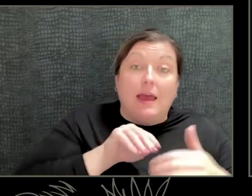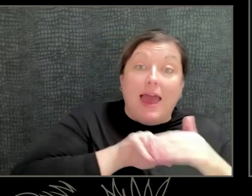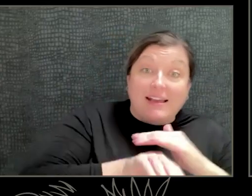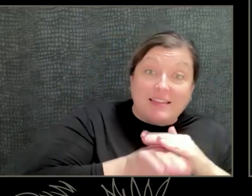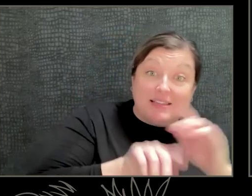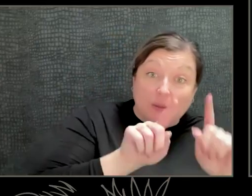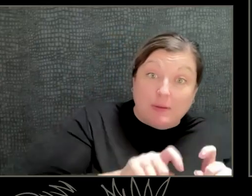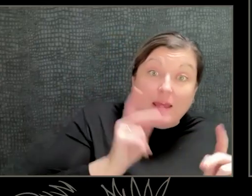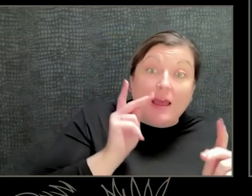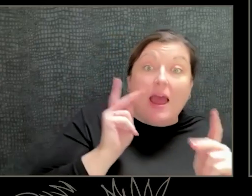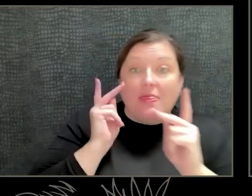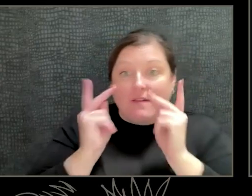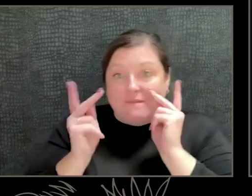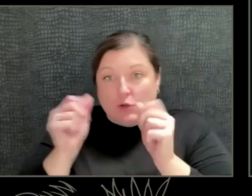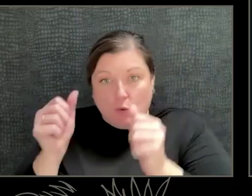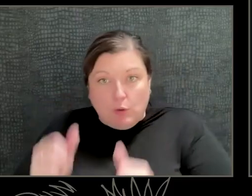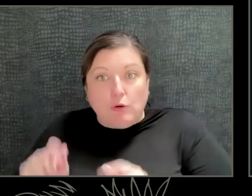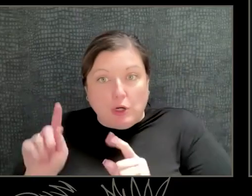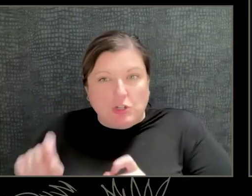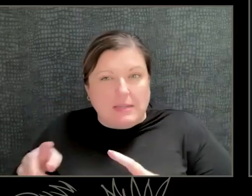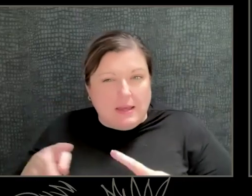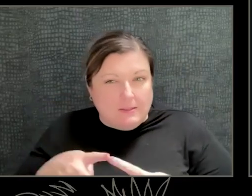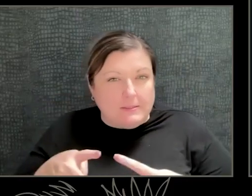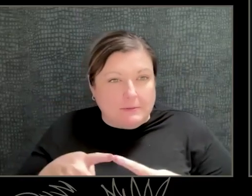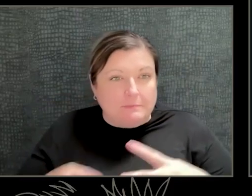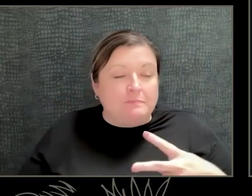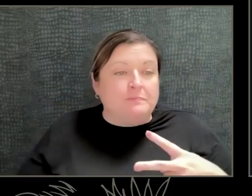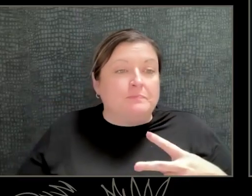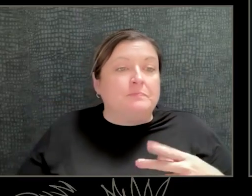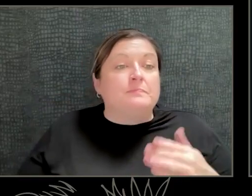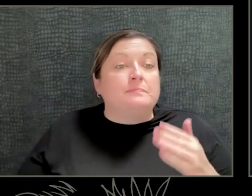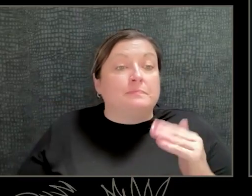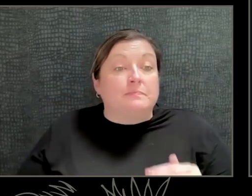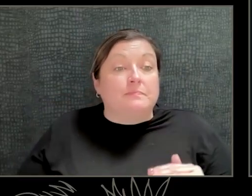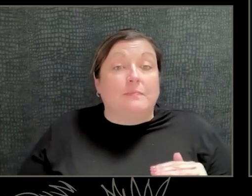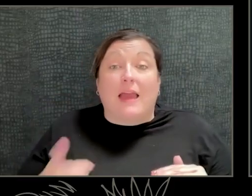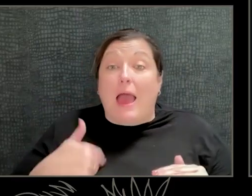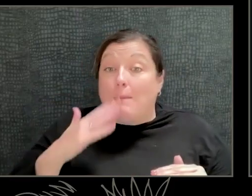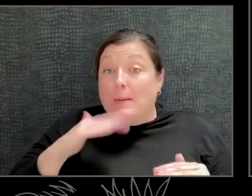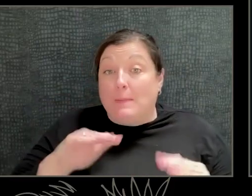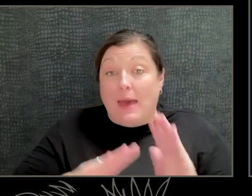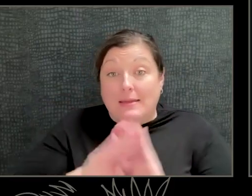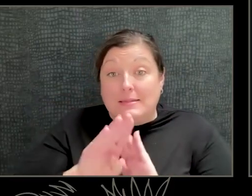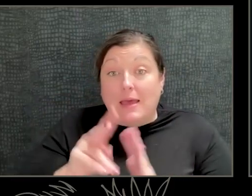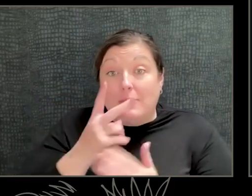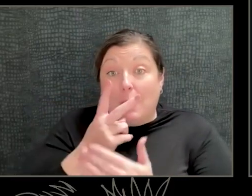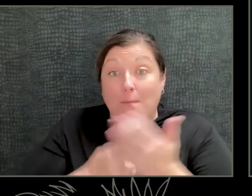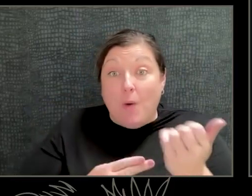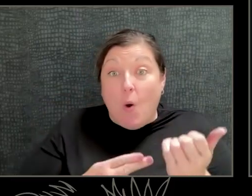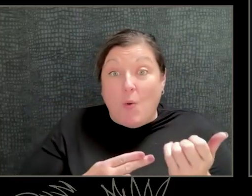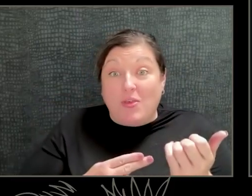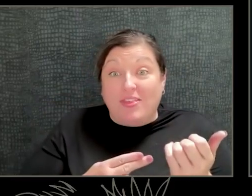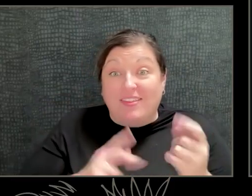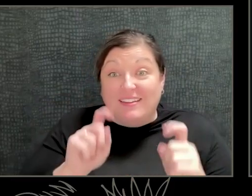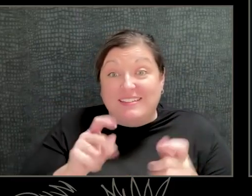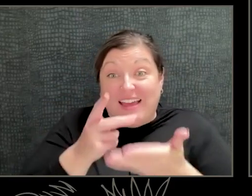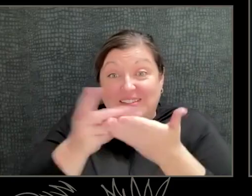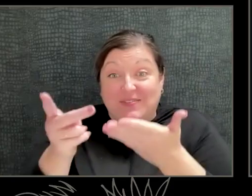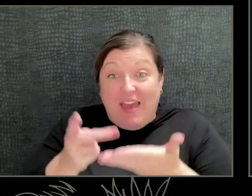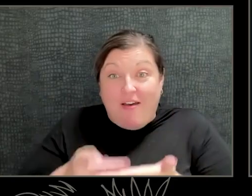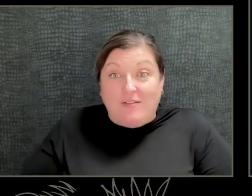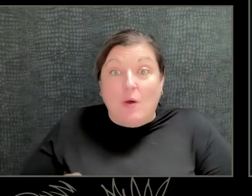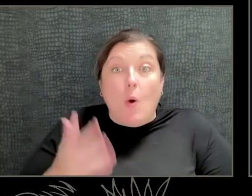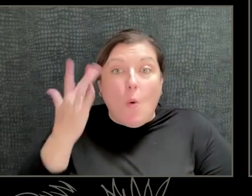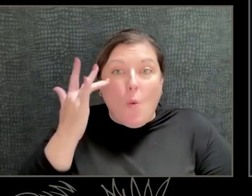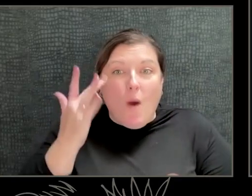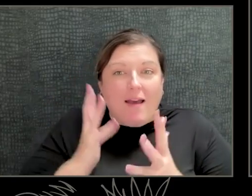and our visual regression tests. And I'm a bad dev, so both of these checks failed because I left some bugs